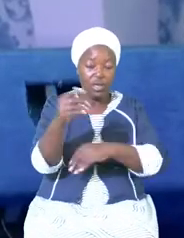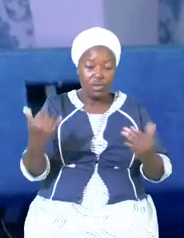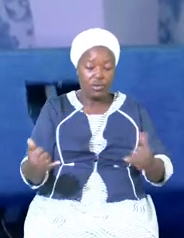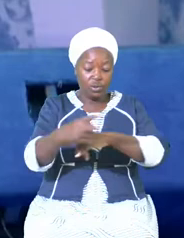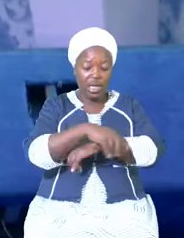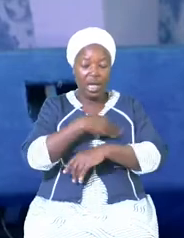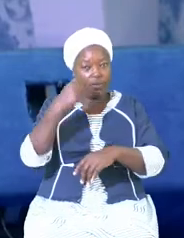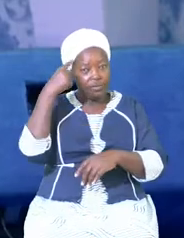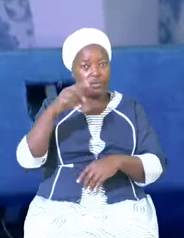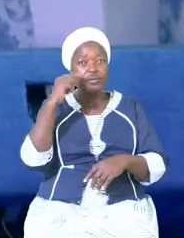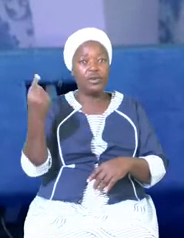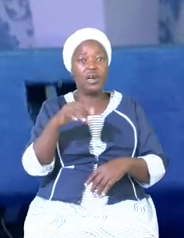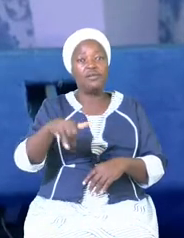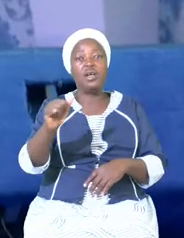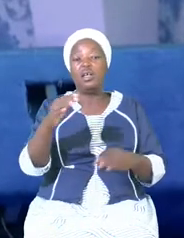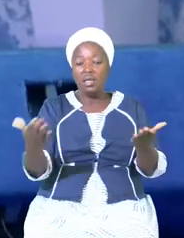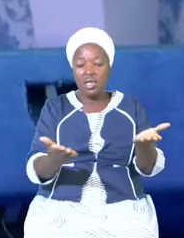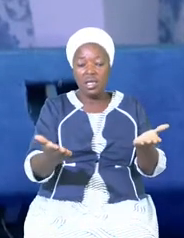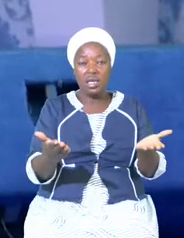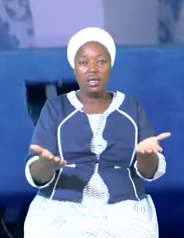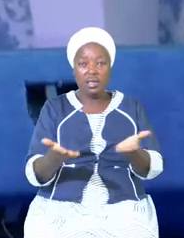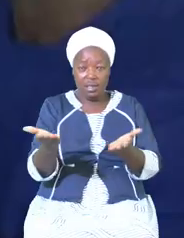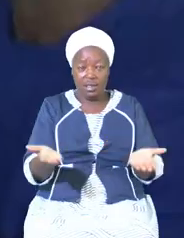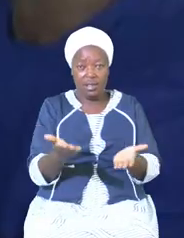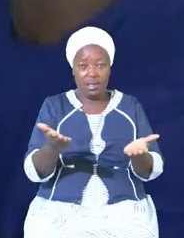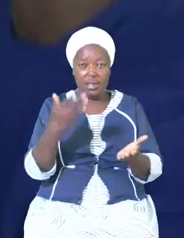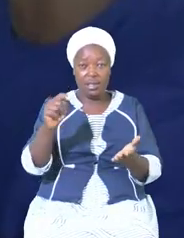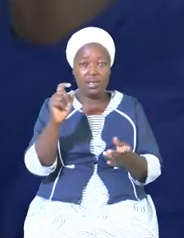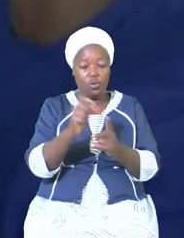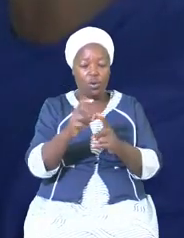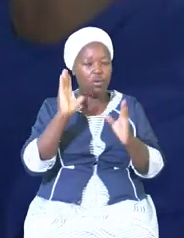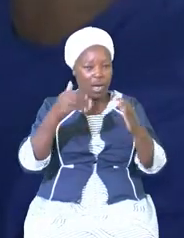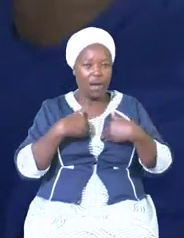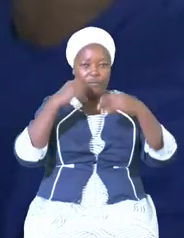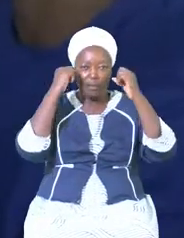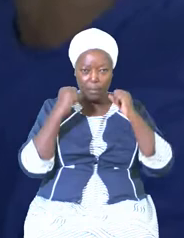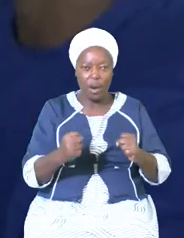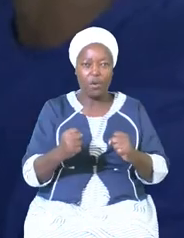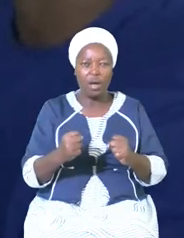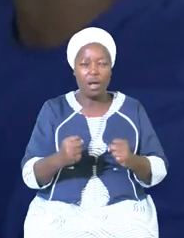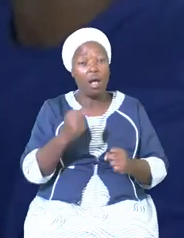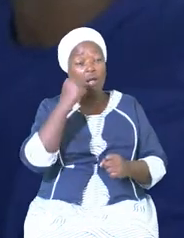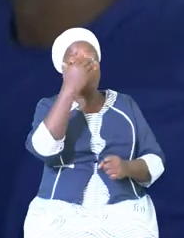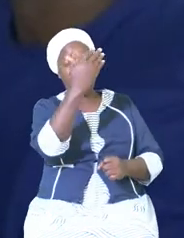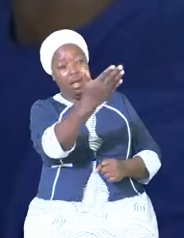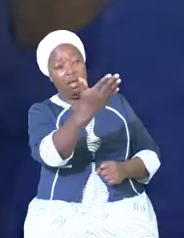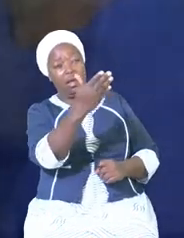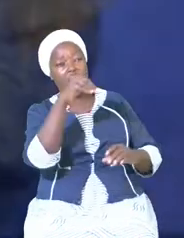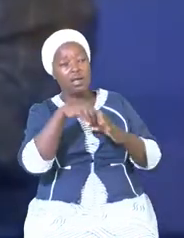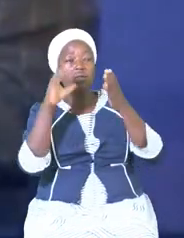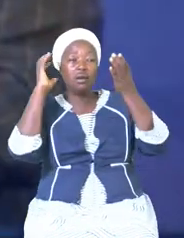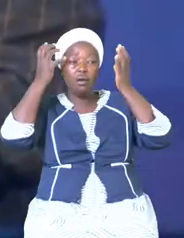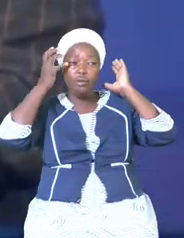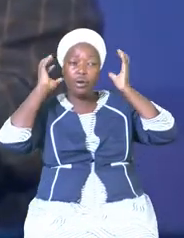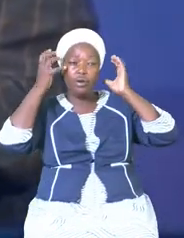over here in the Alpha location, the word will have power. Over there, radio or television,